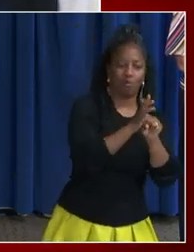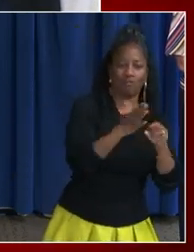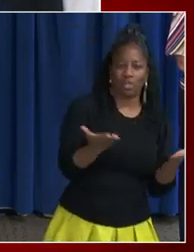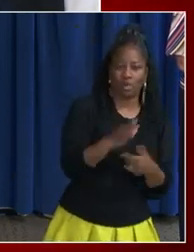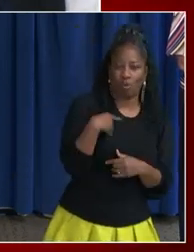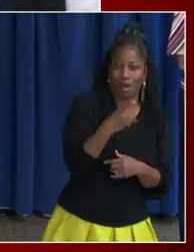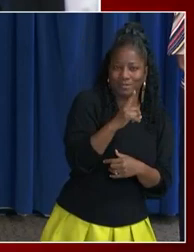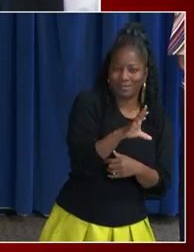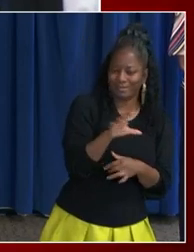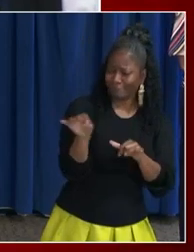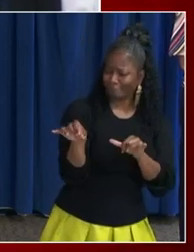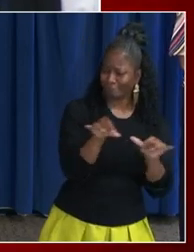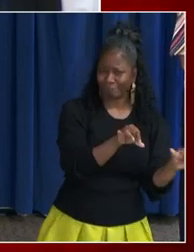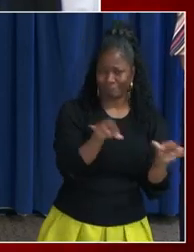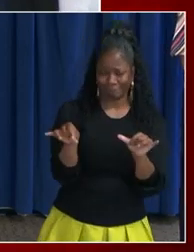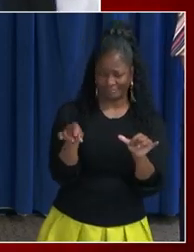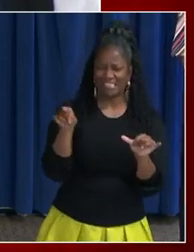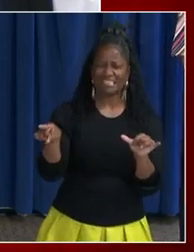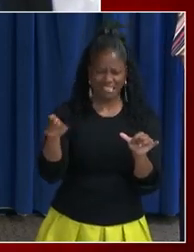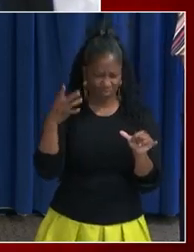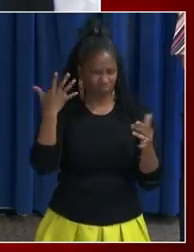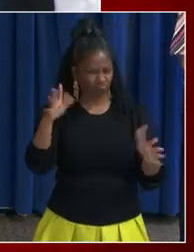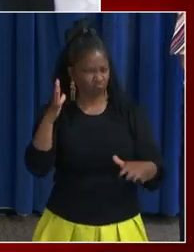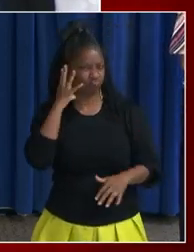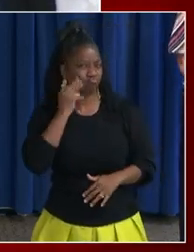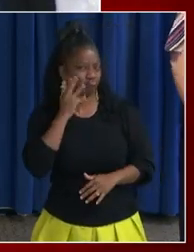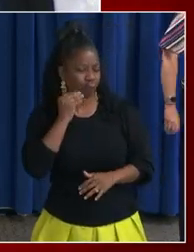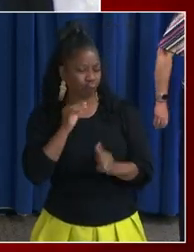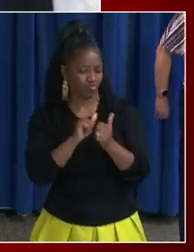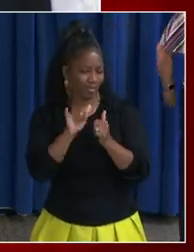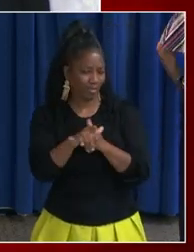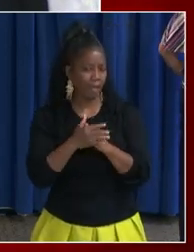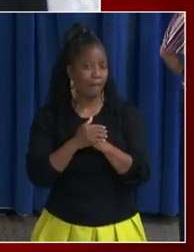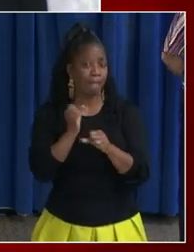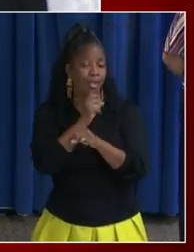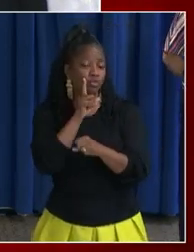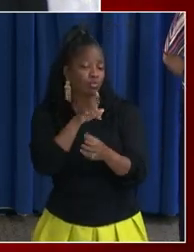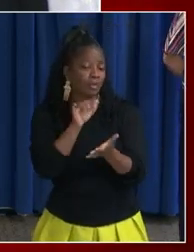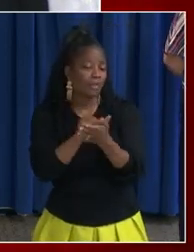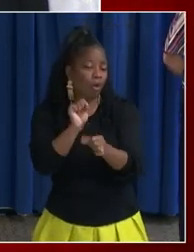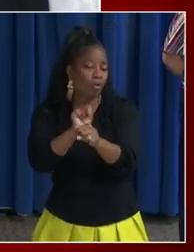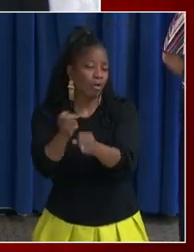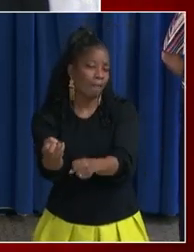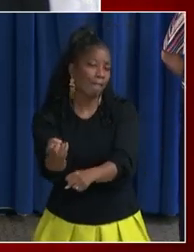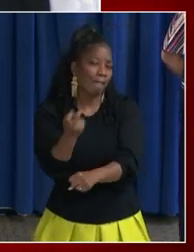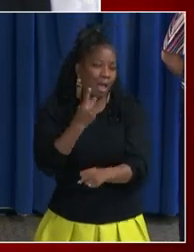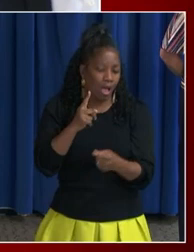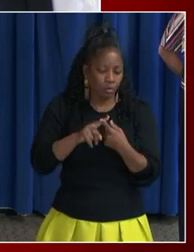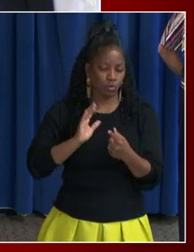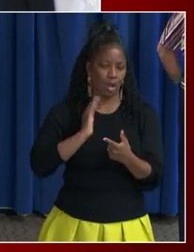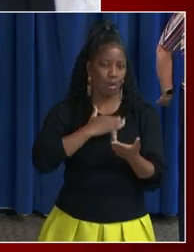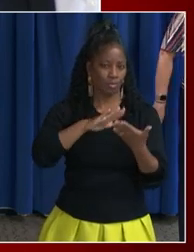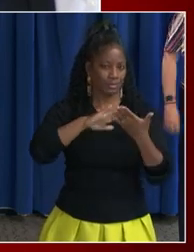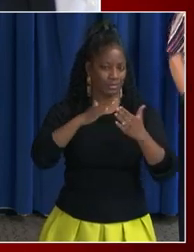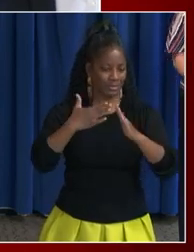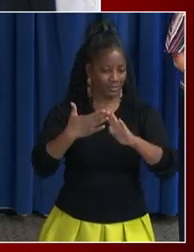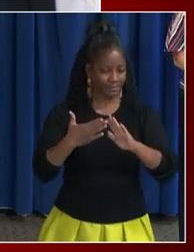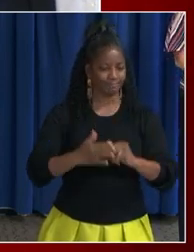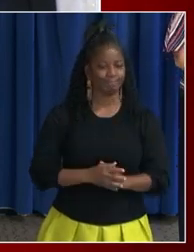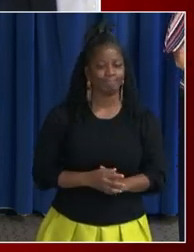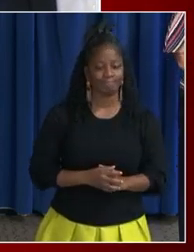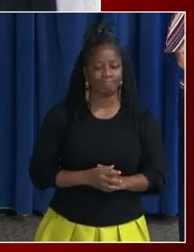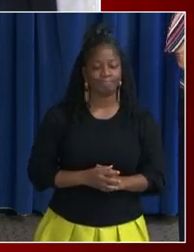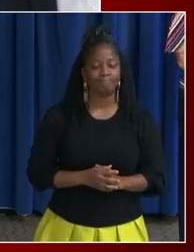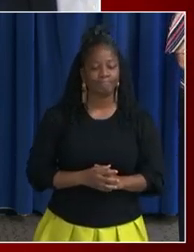particularly related to bringing workers back to the city. And